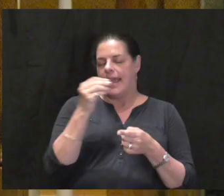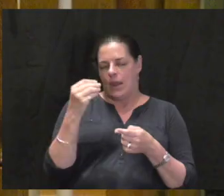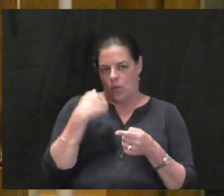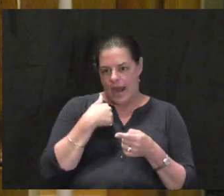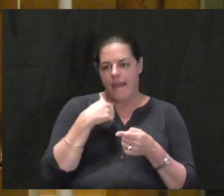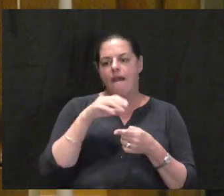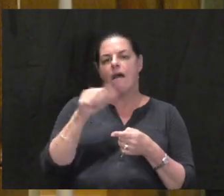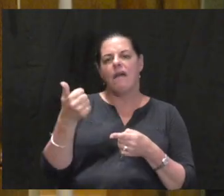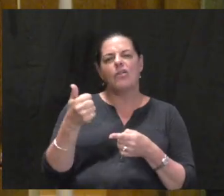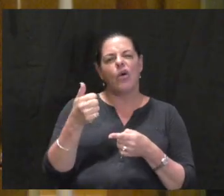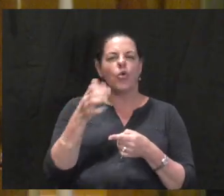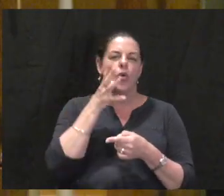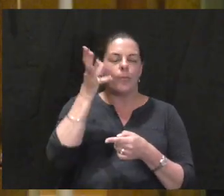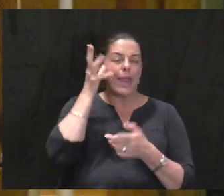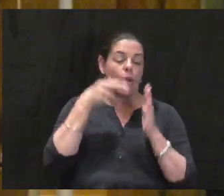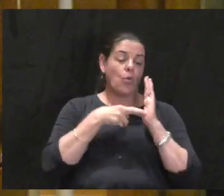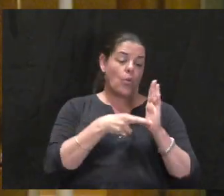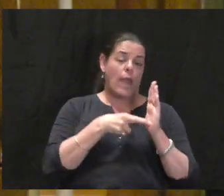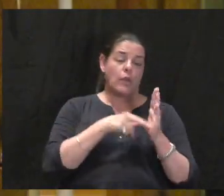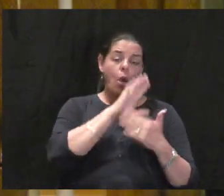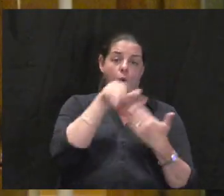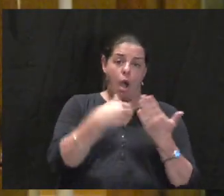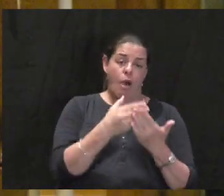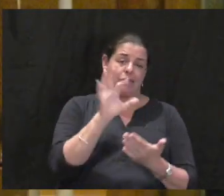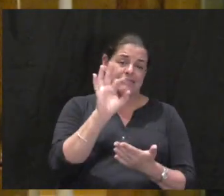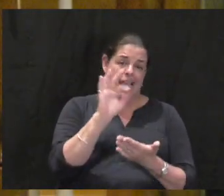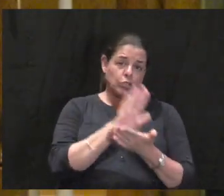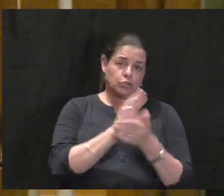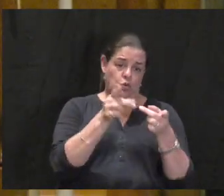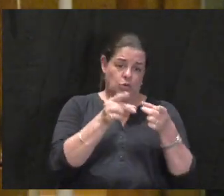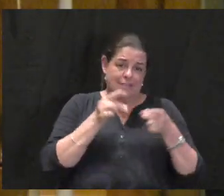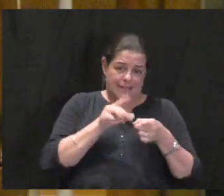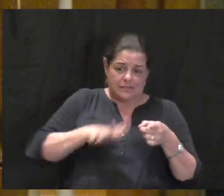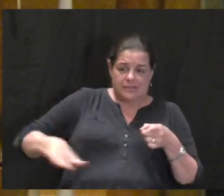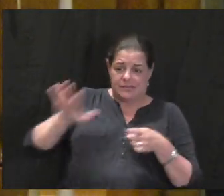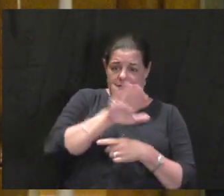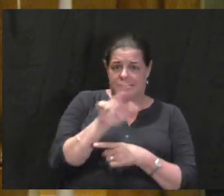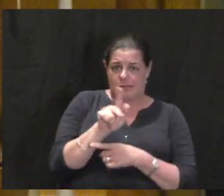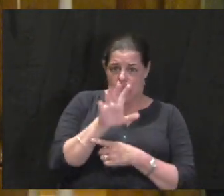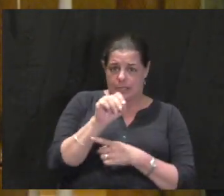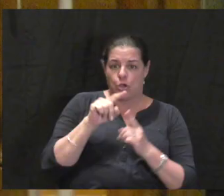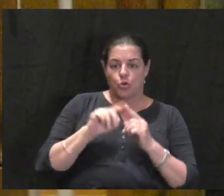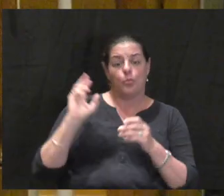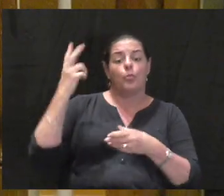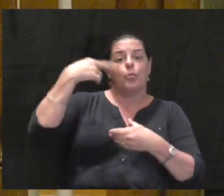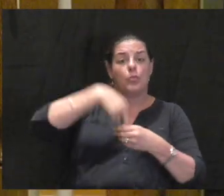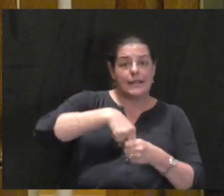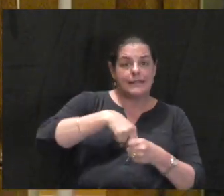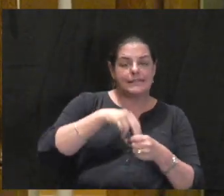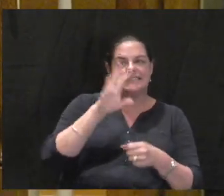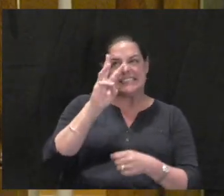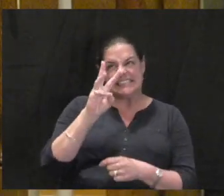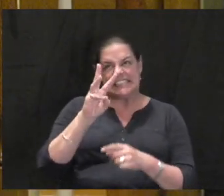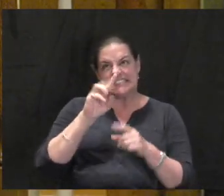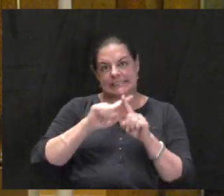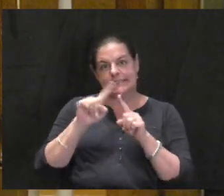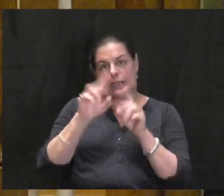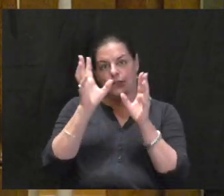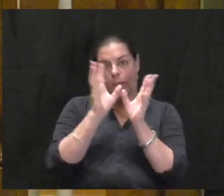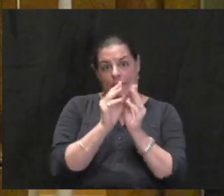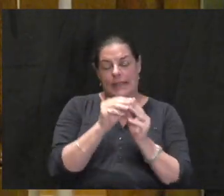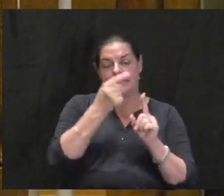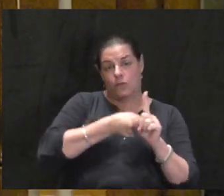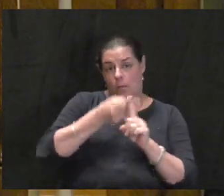us provide more input for family involvement, as well as to help shape policy and improve practices that we have across our district to